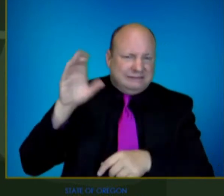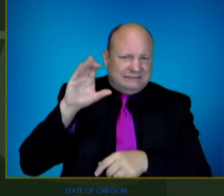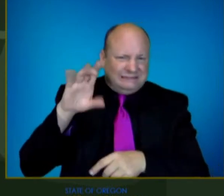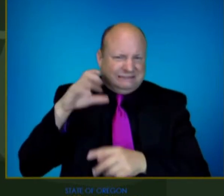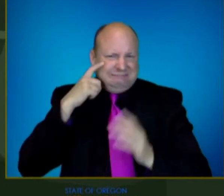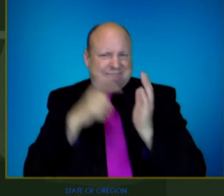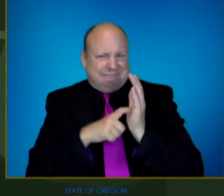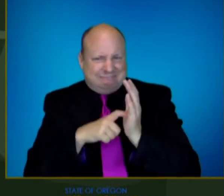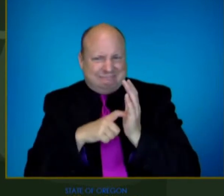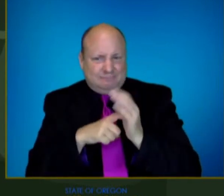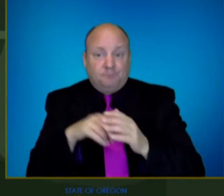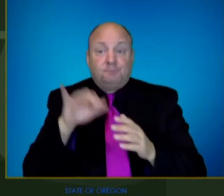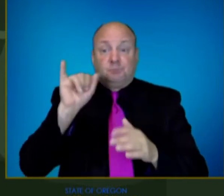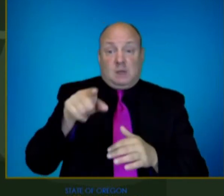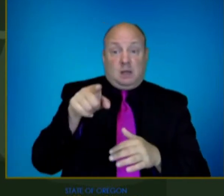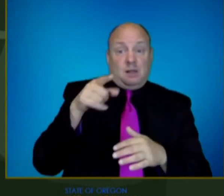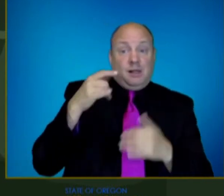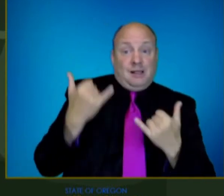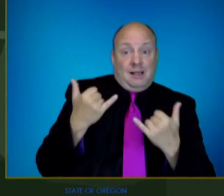18 and 19 days before.